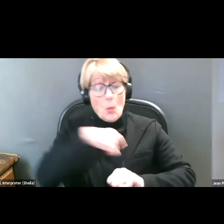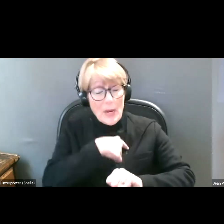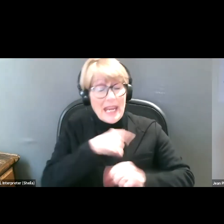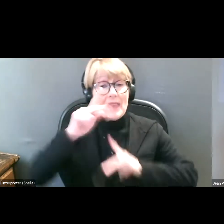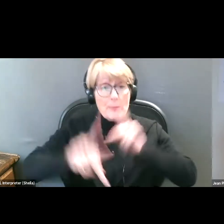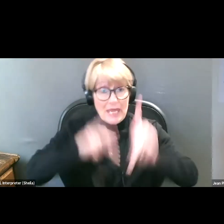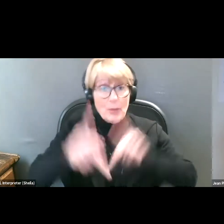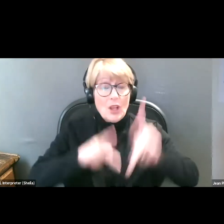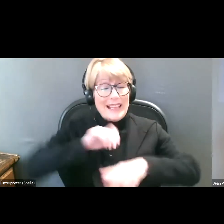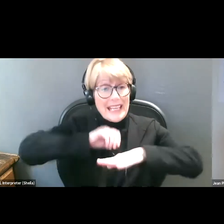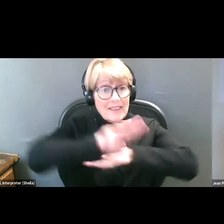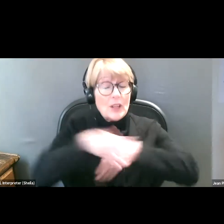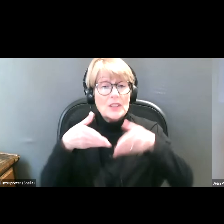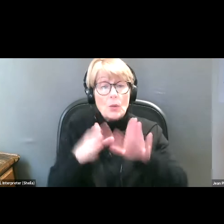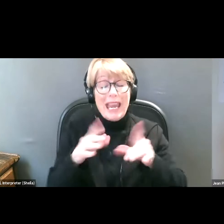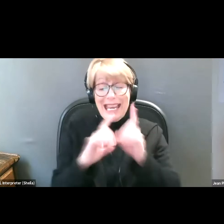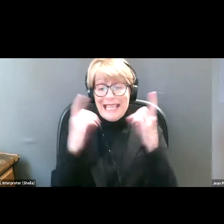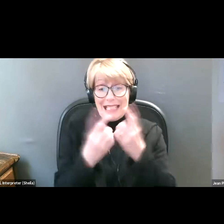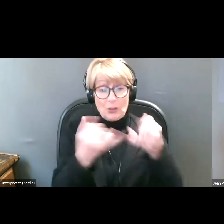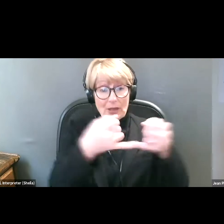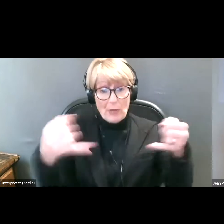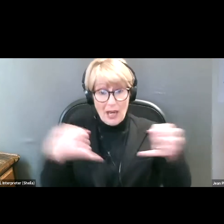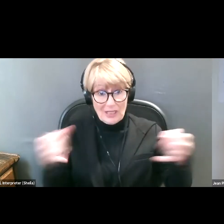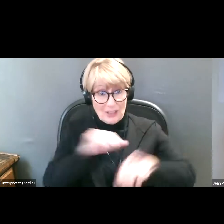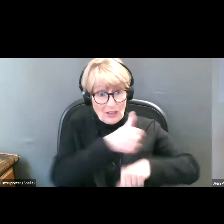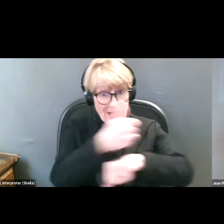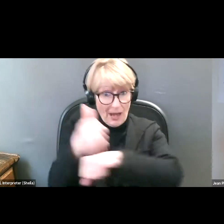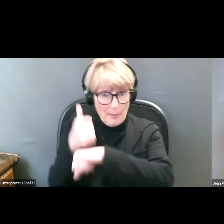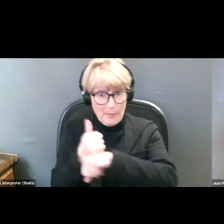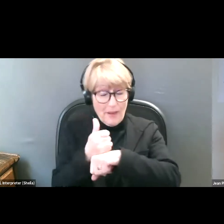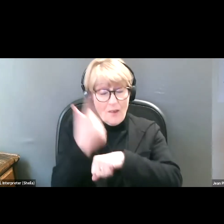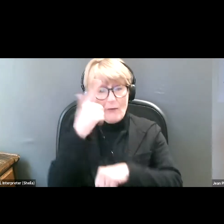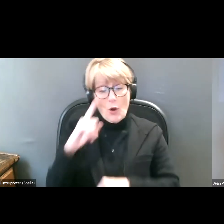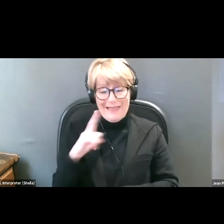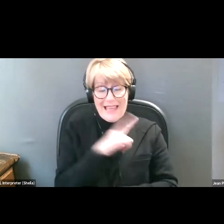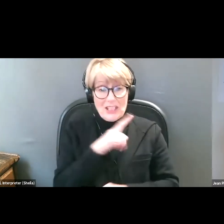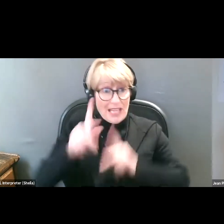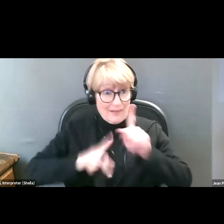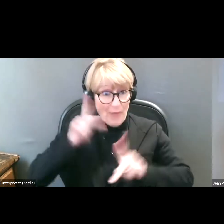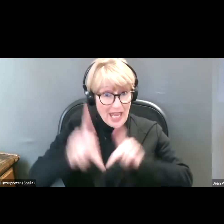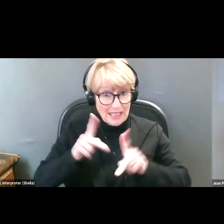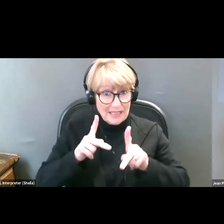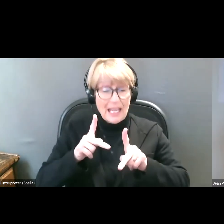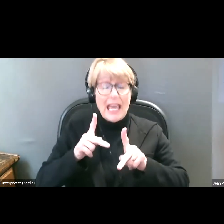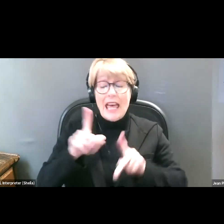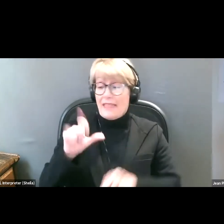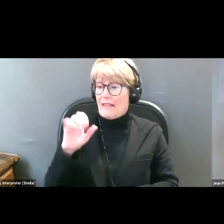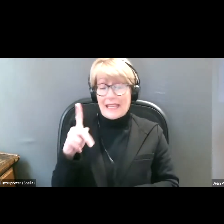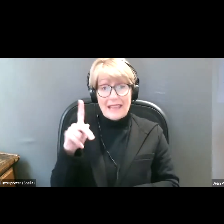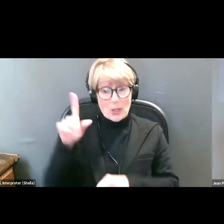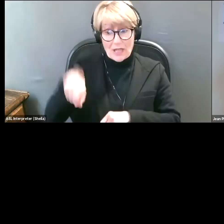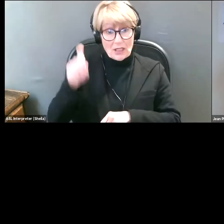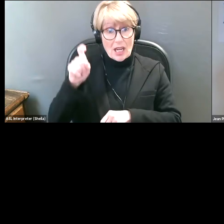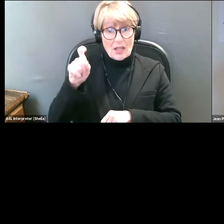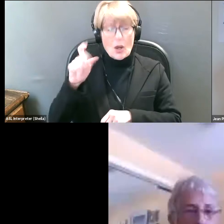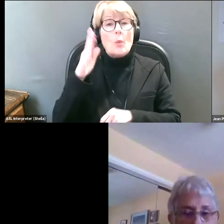our local, state, and federal legislative bodies? The link that you clicked on will be open all morning. So if for